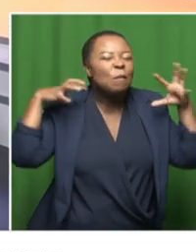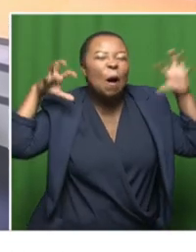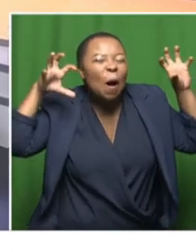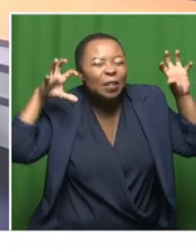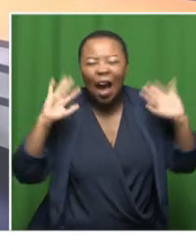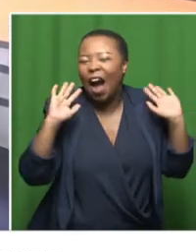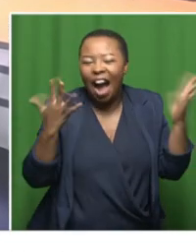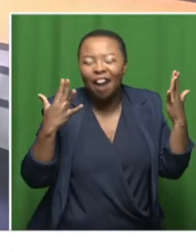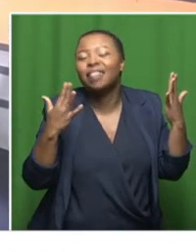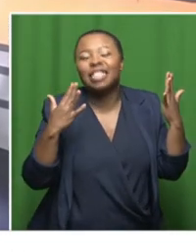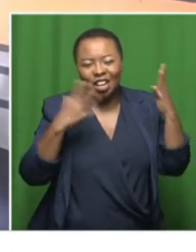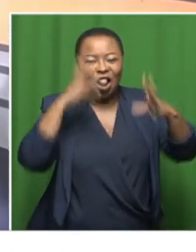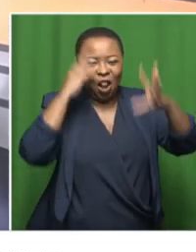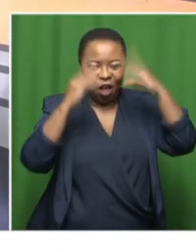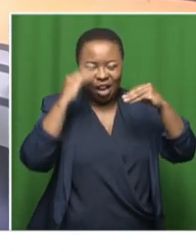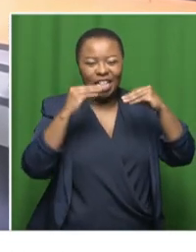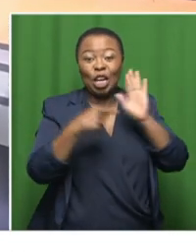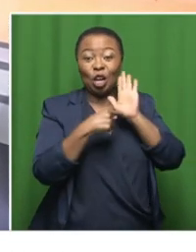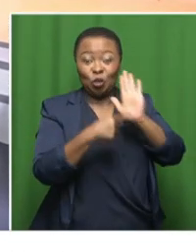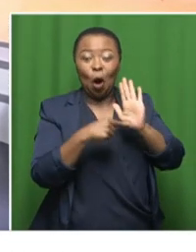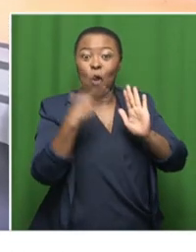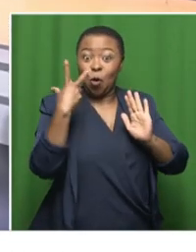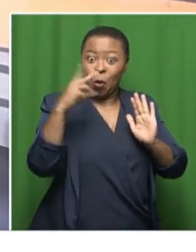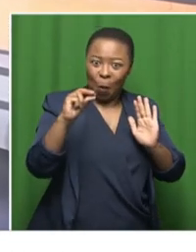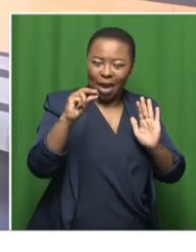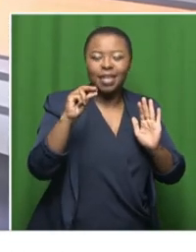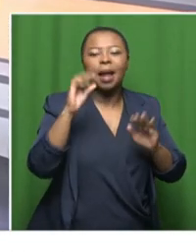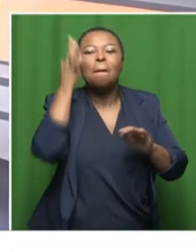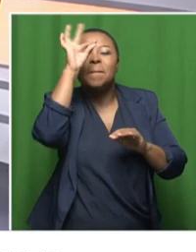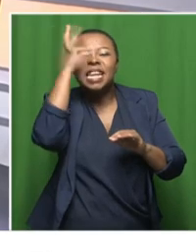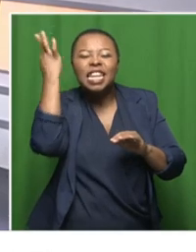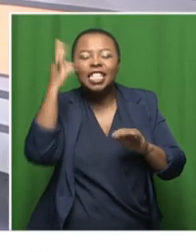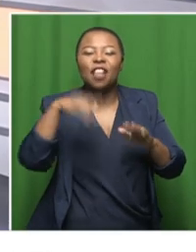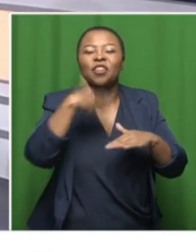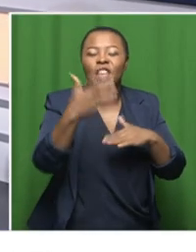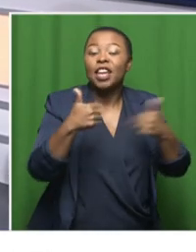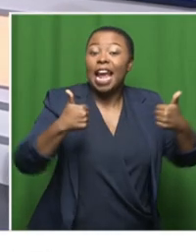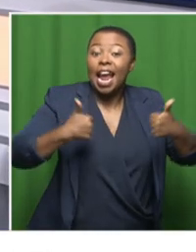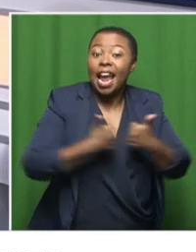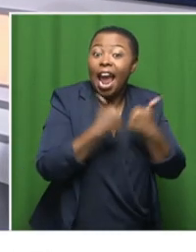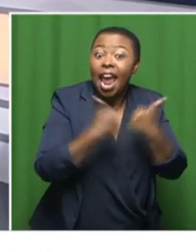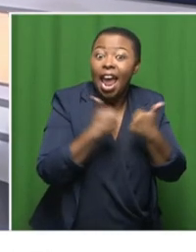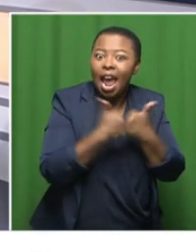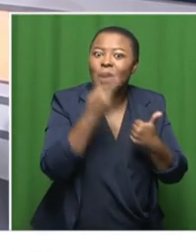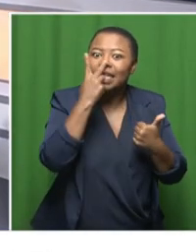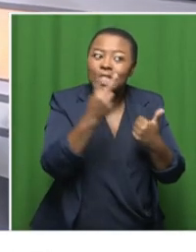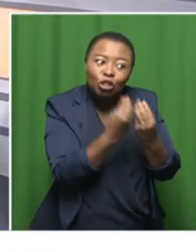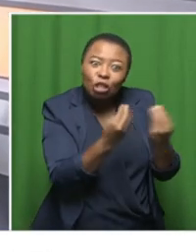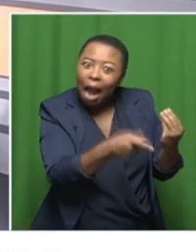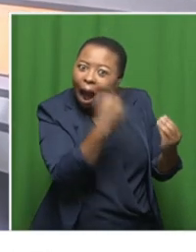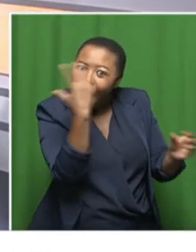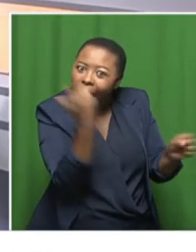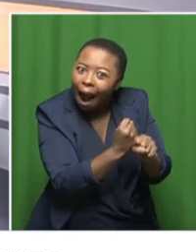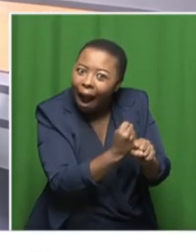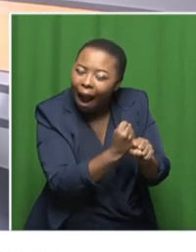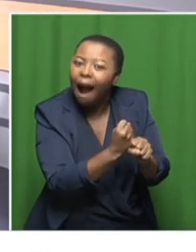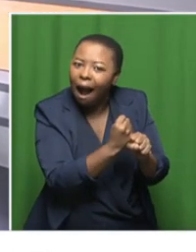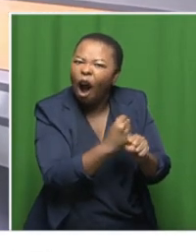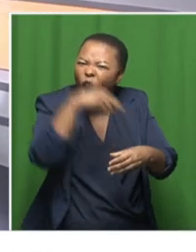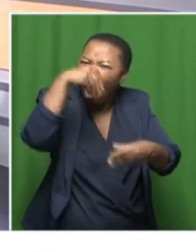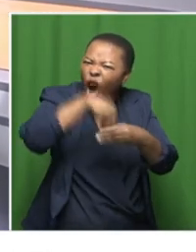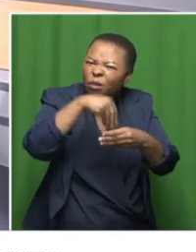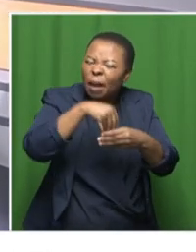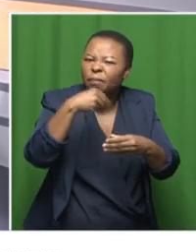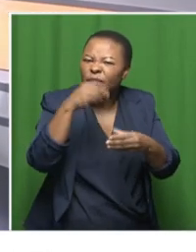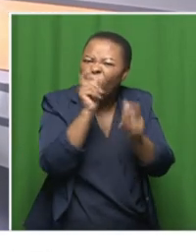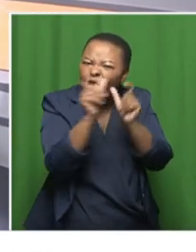So we're doing a 20-minute show of that, and then there'll be games to see whether the children understand what the concepts mean. Mm-hmm. And then